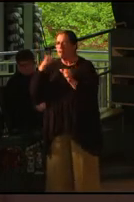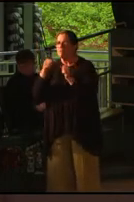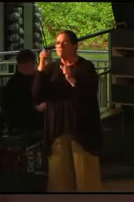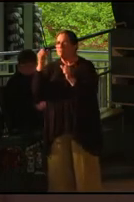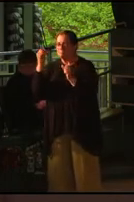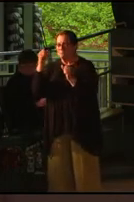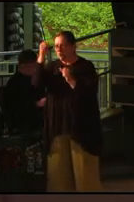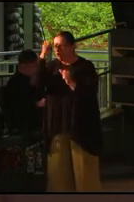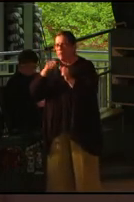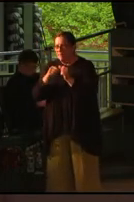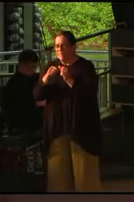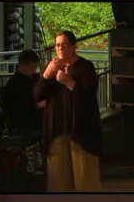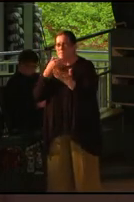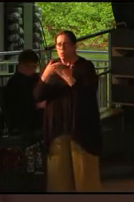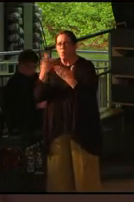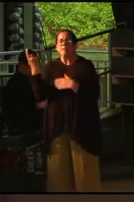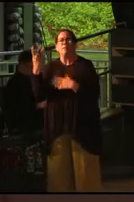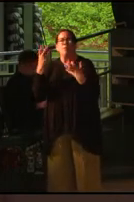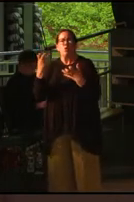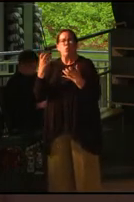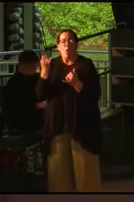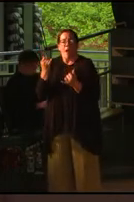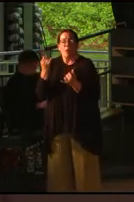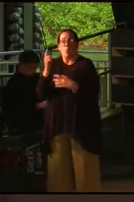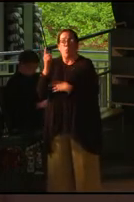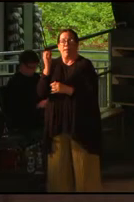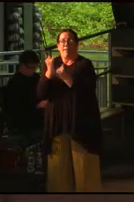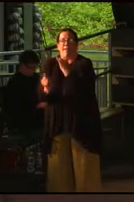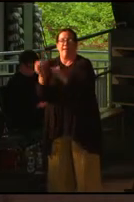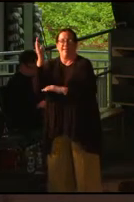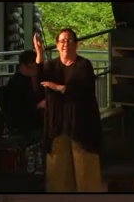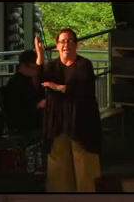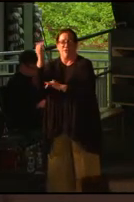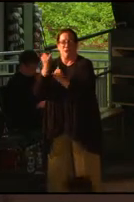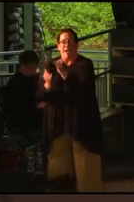someone you would like to hear from and learn from one last time?